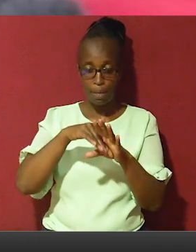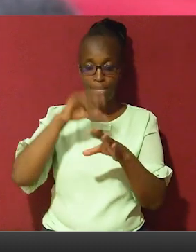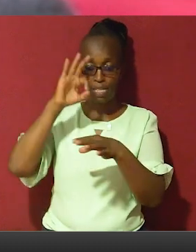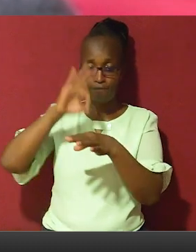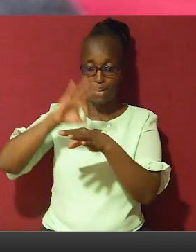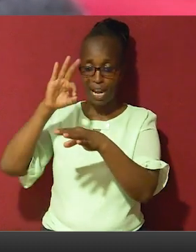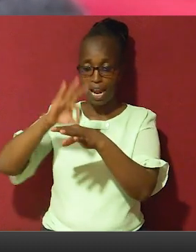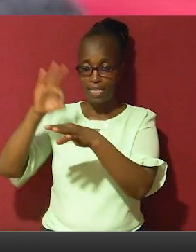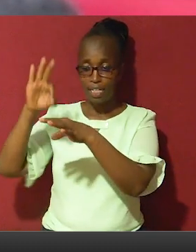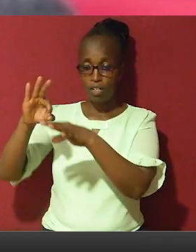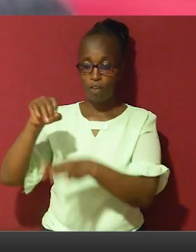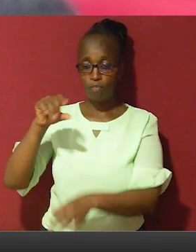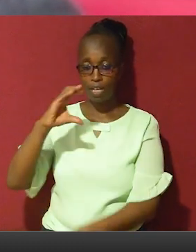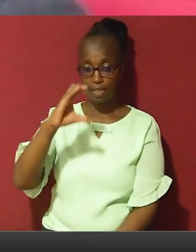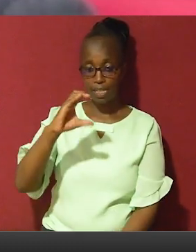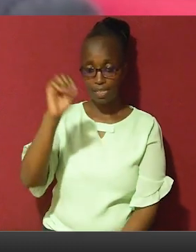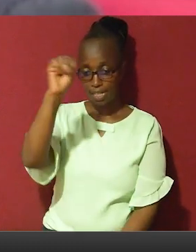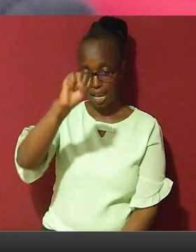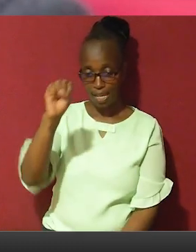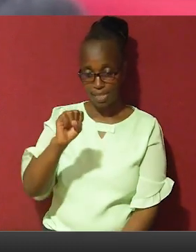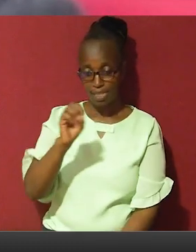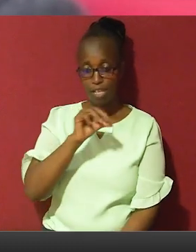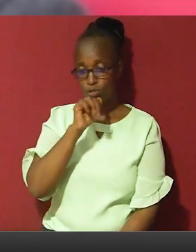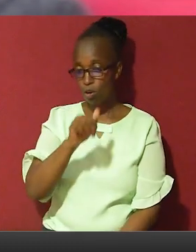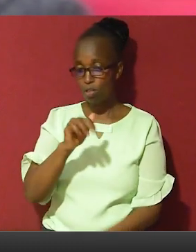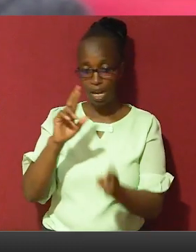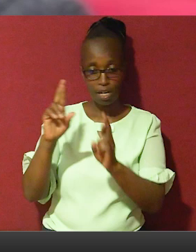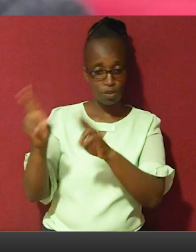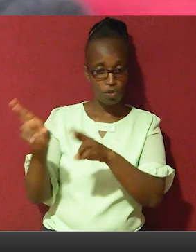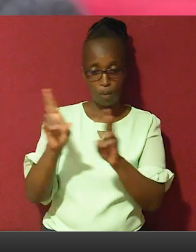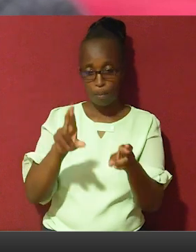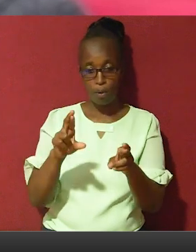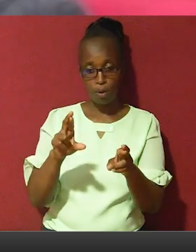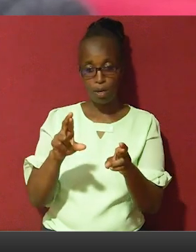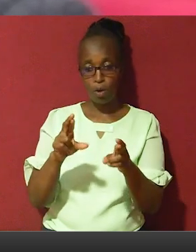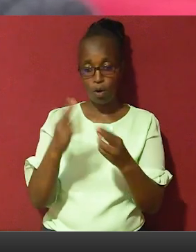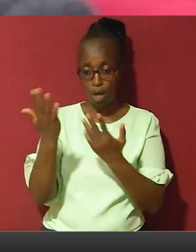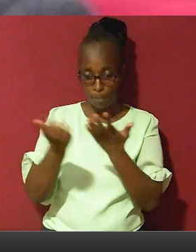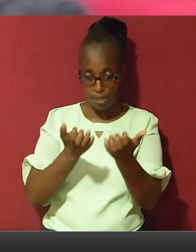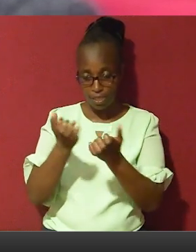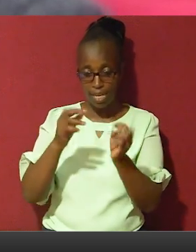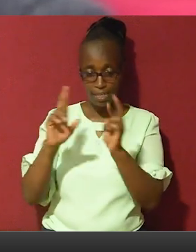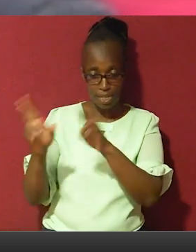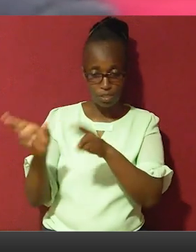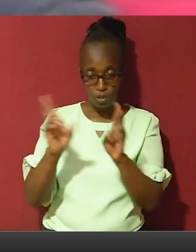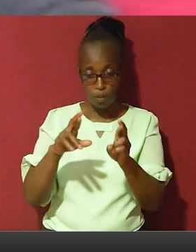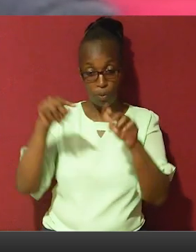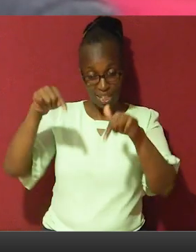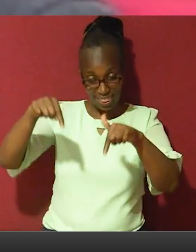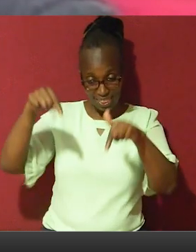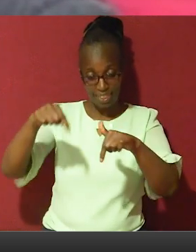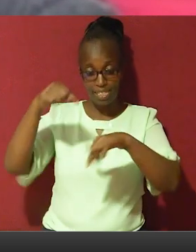tell members, my colleagues, that vetting of this CSS is not going to be business as usual.